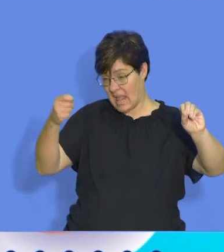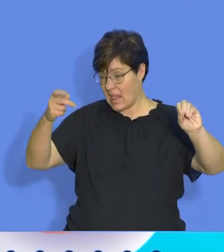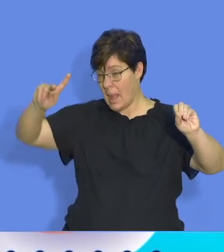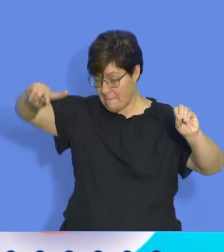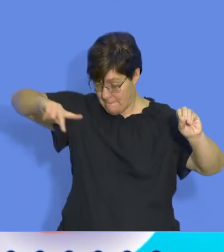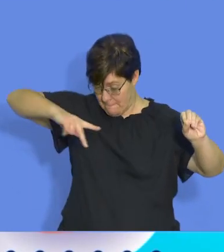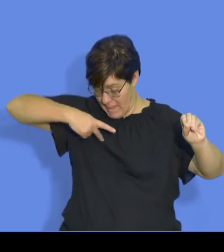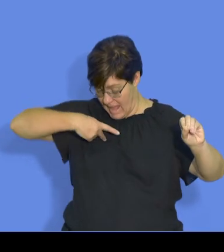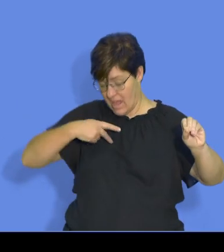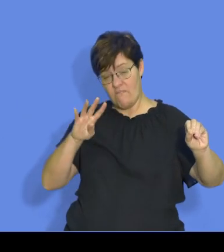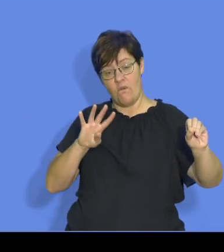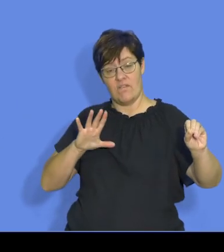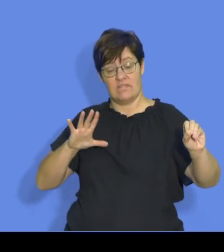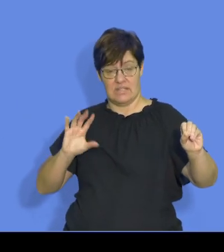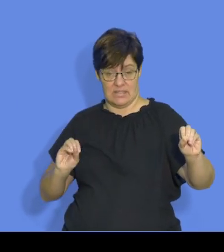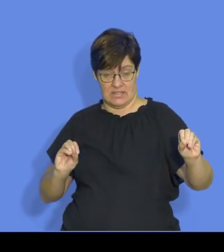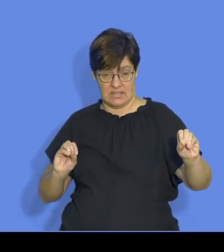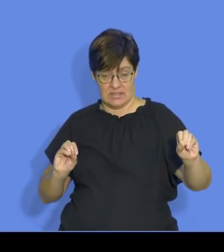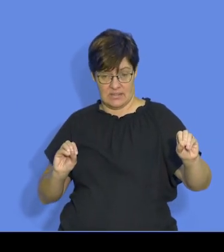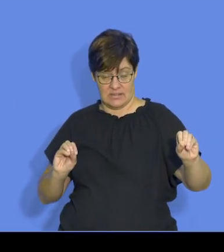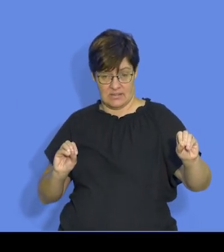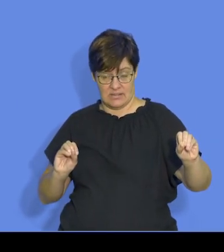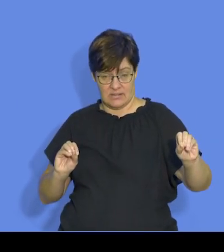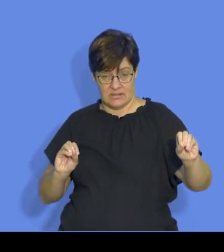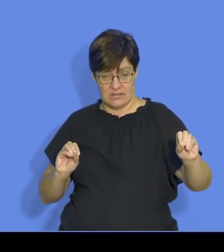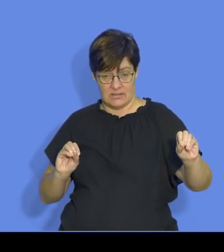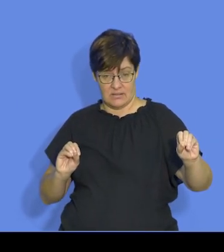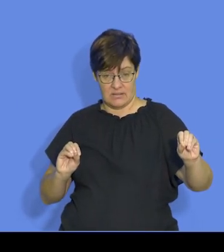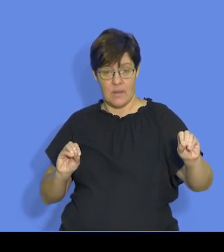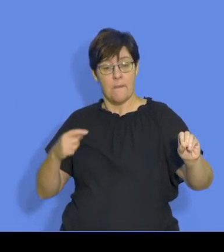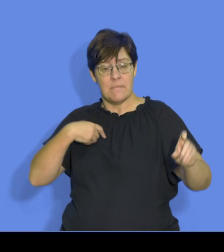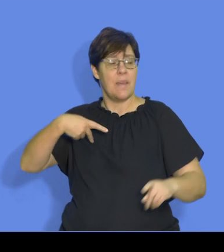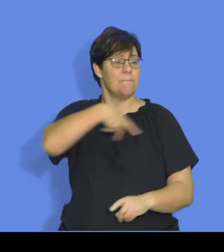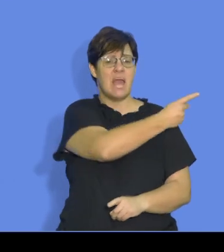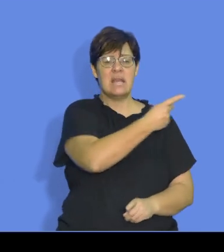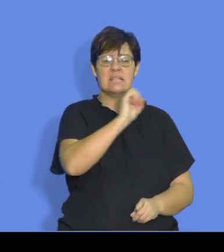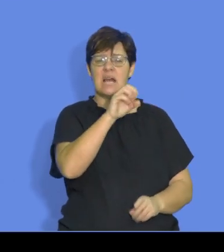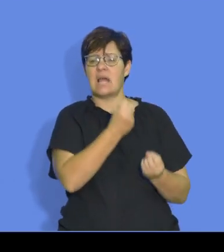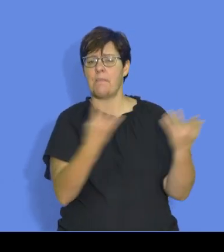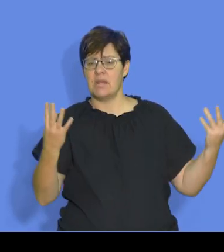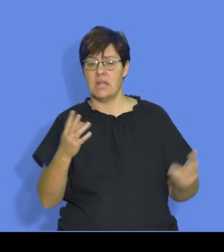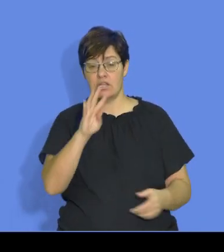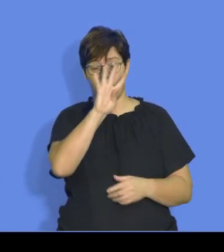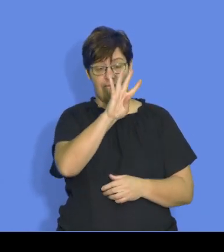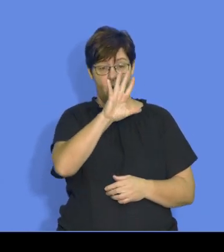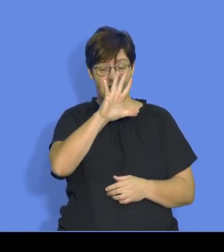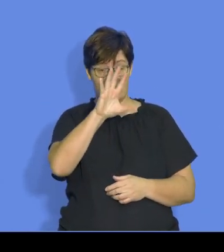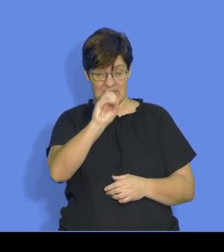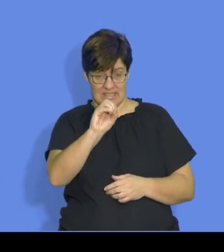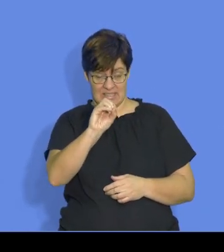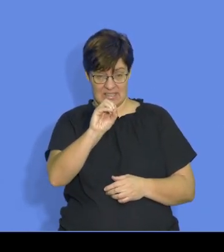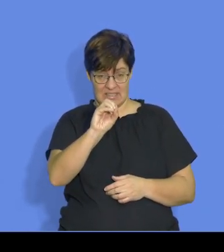So here you can see, right, now, what amount is due to SARS? Clearly you can see you've